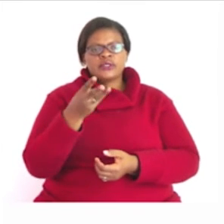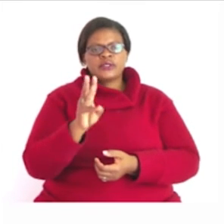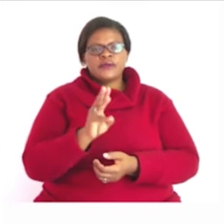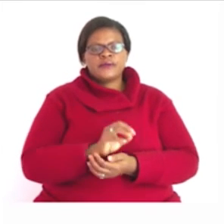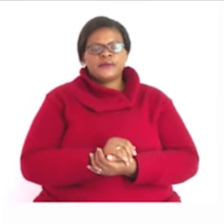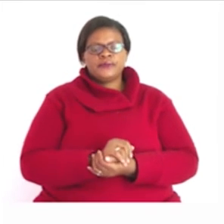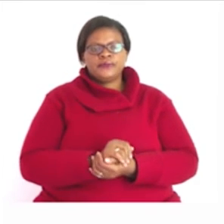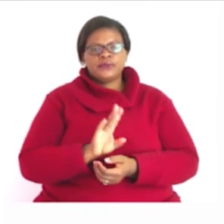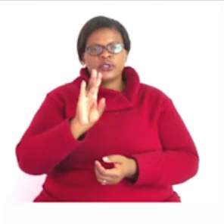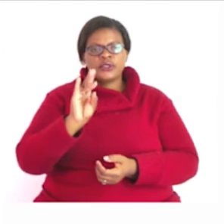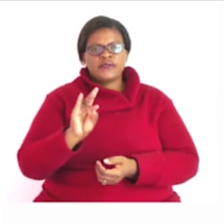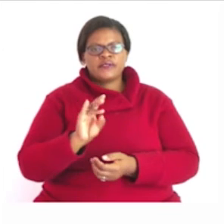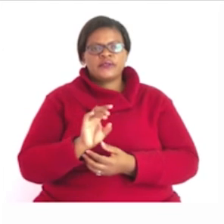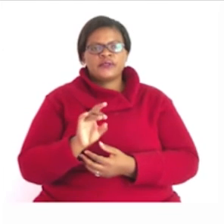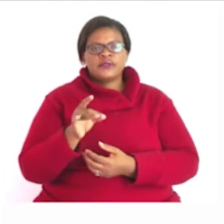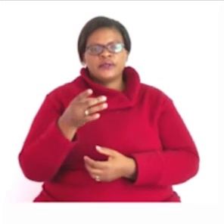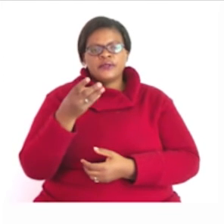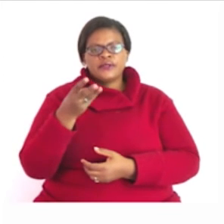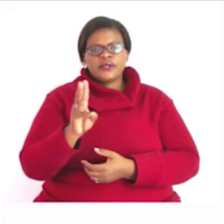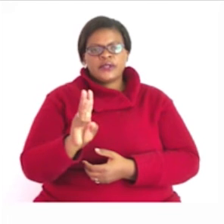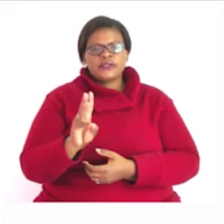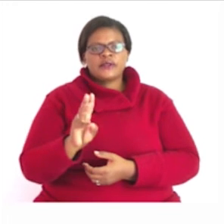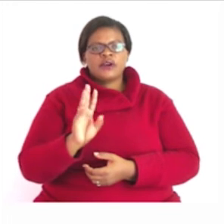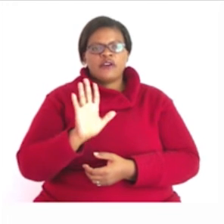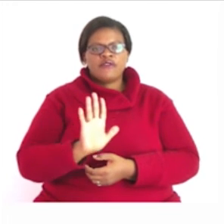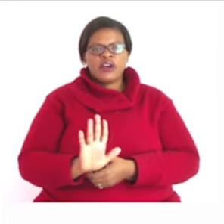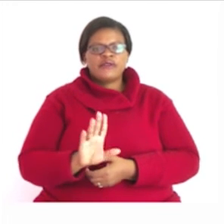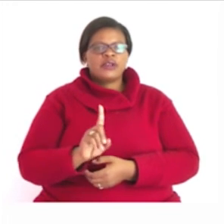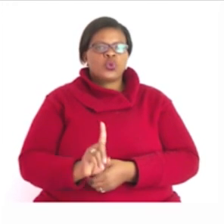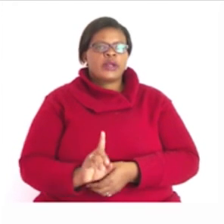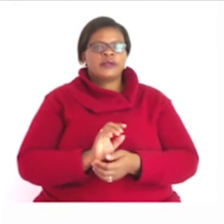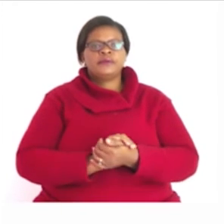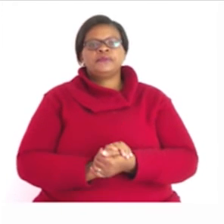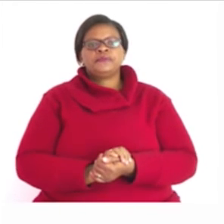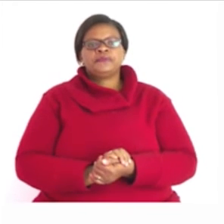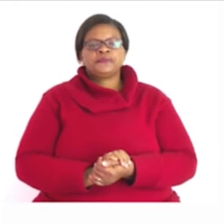16, 7, 6, 5, and 1.